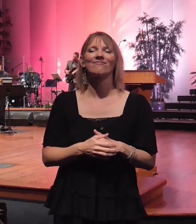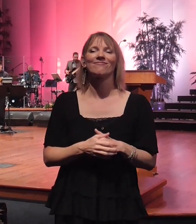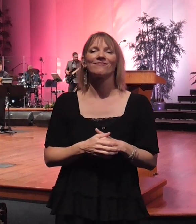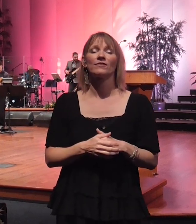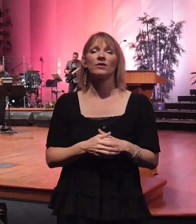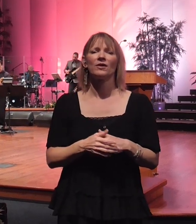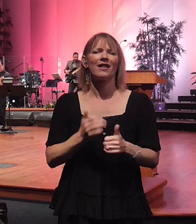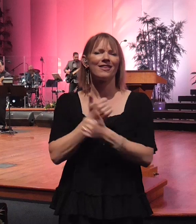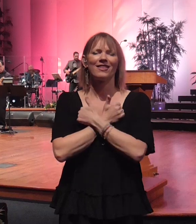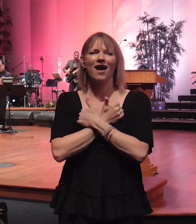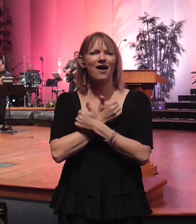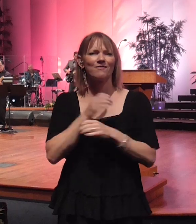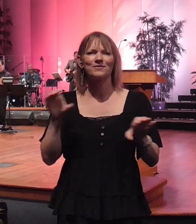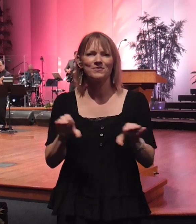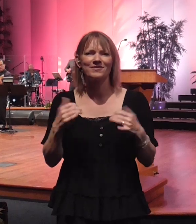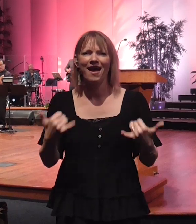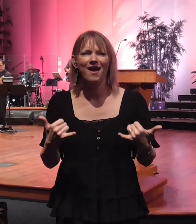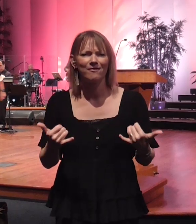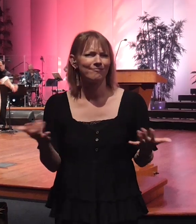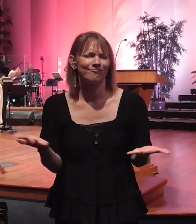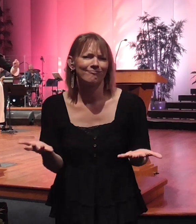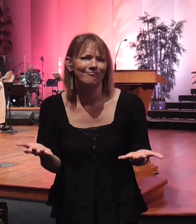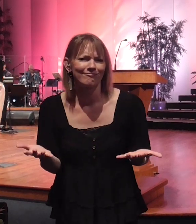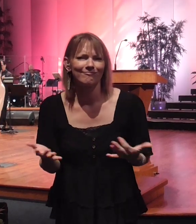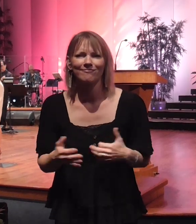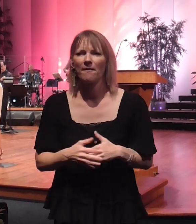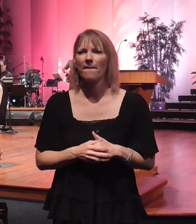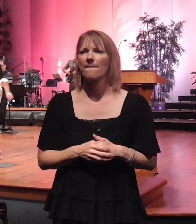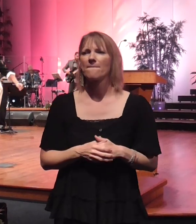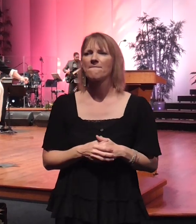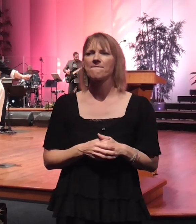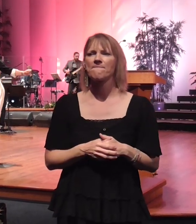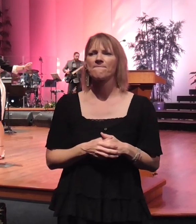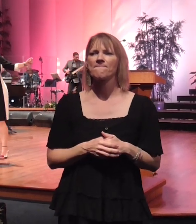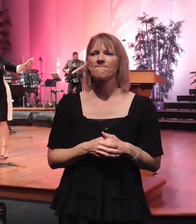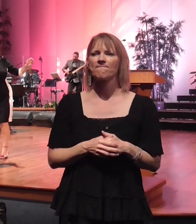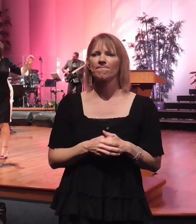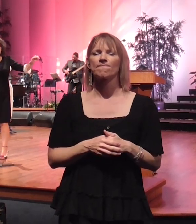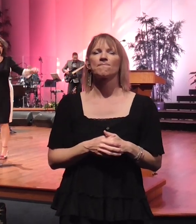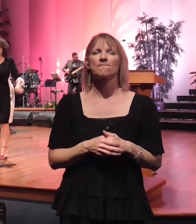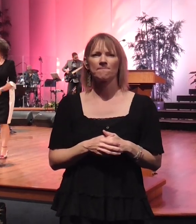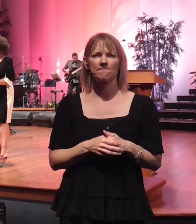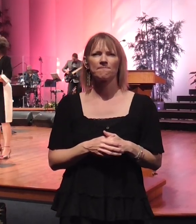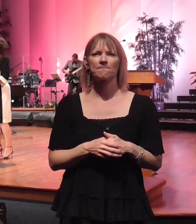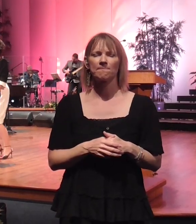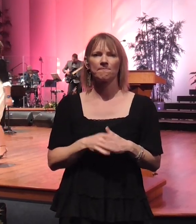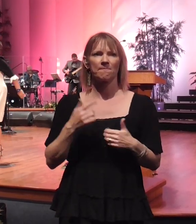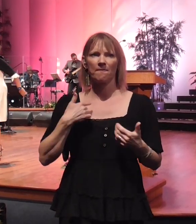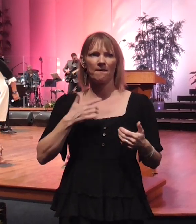What would love do now? When your back's against the wall